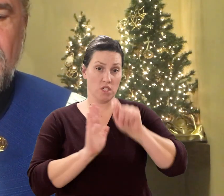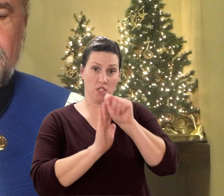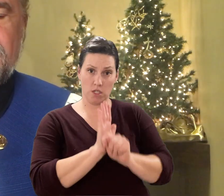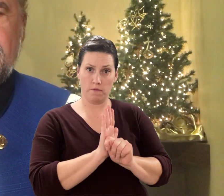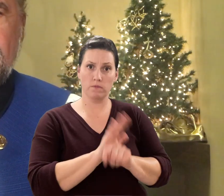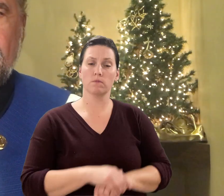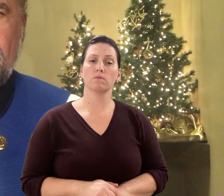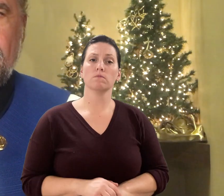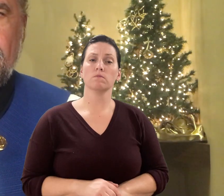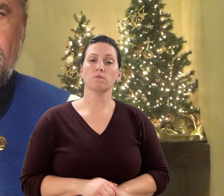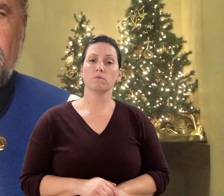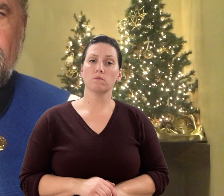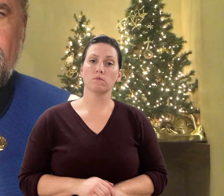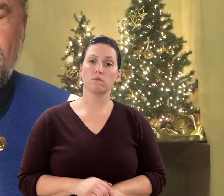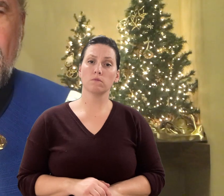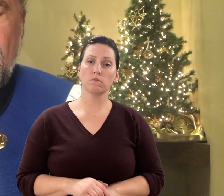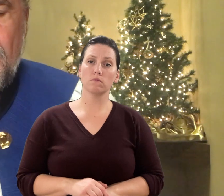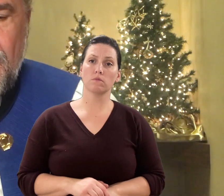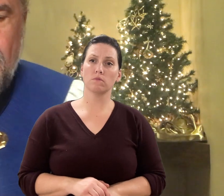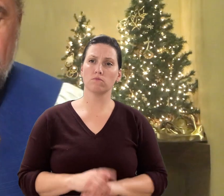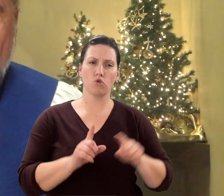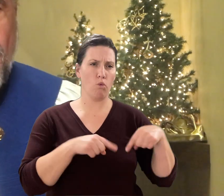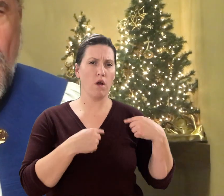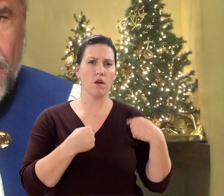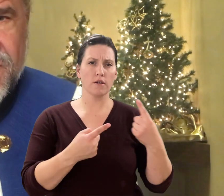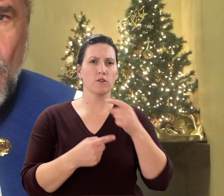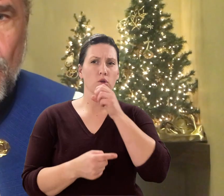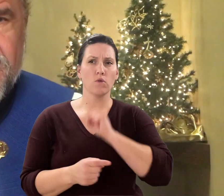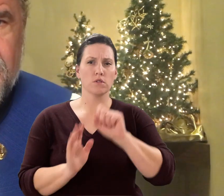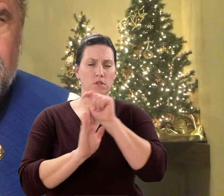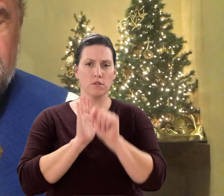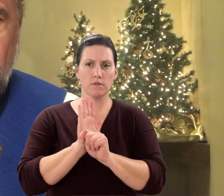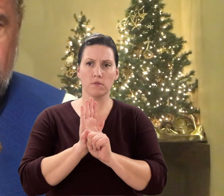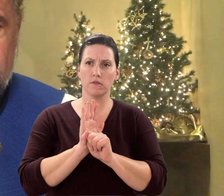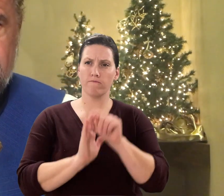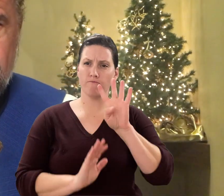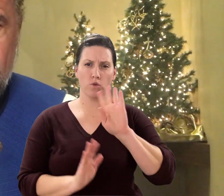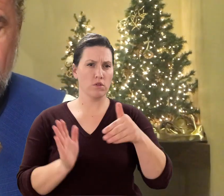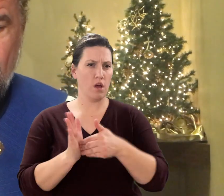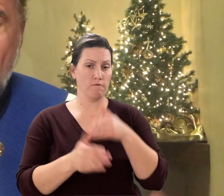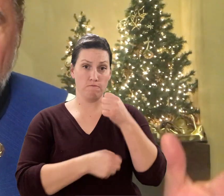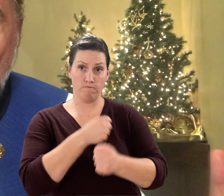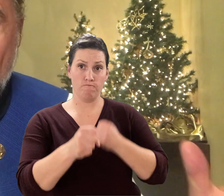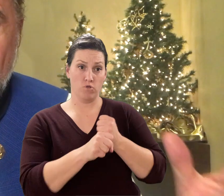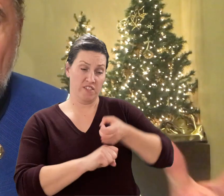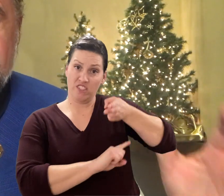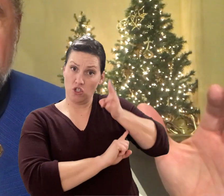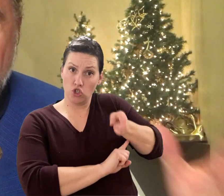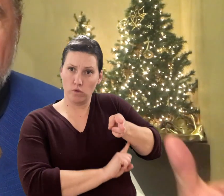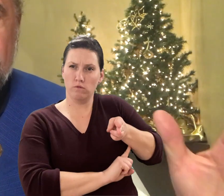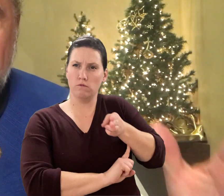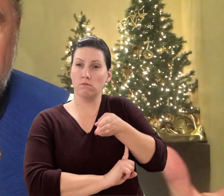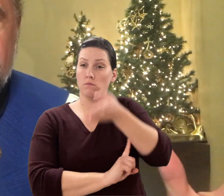Testament times. Throughout those Old Testament times, About